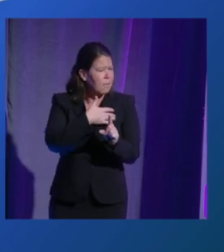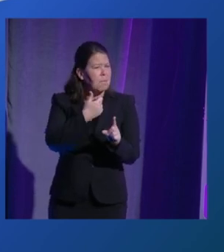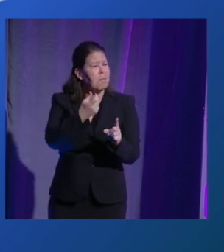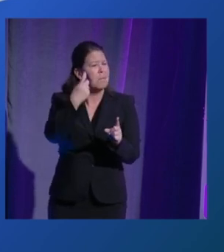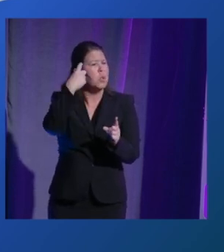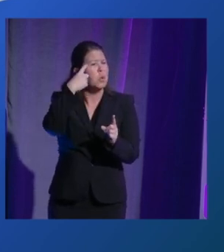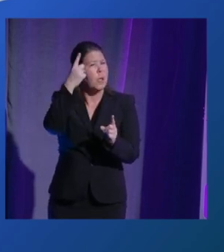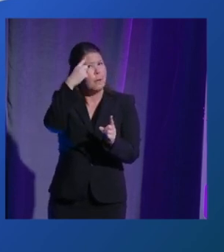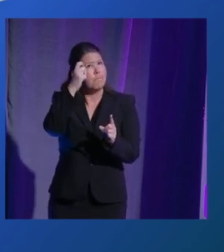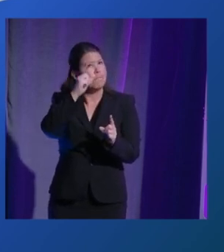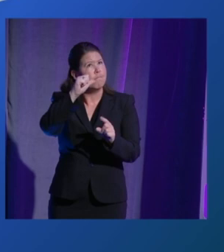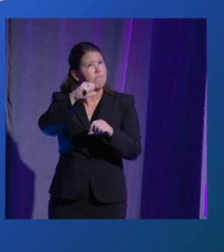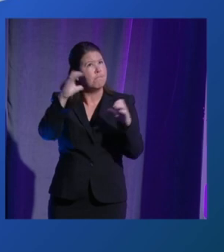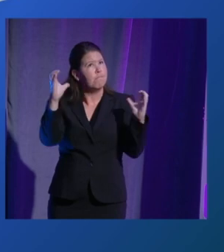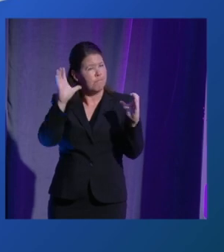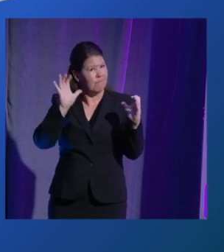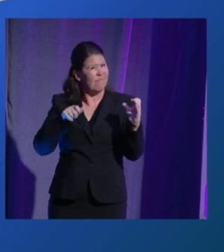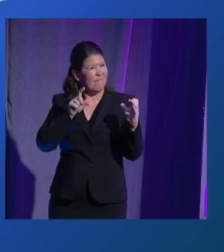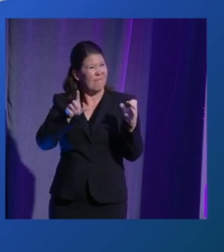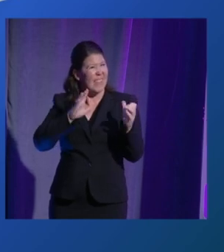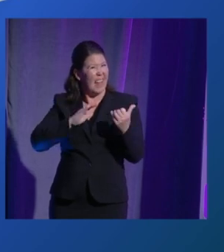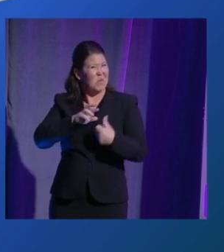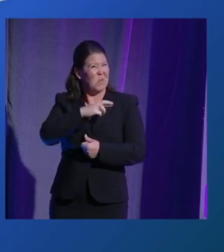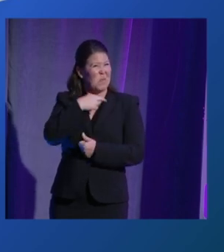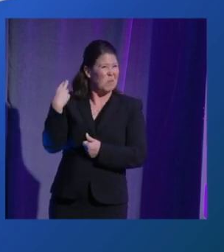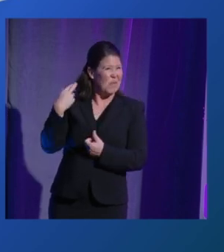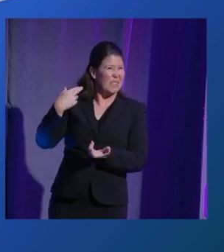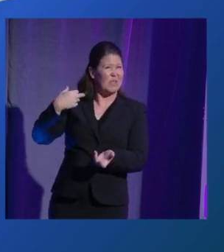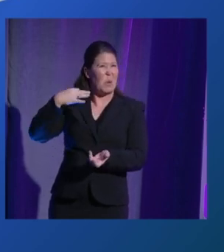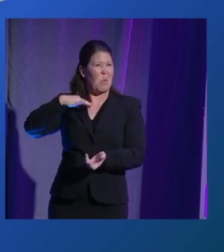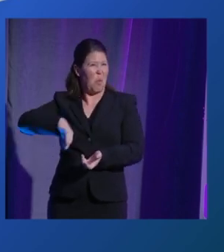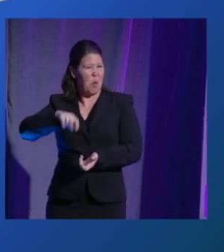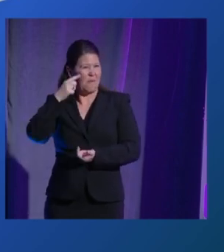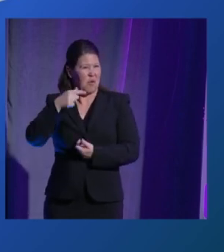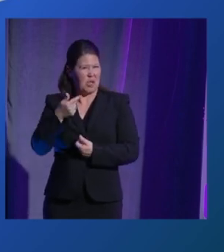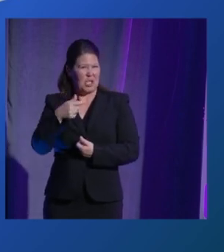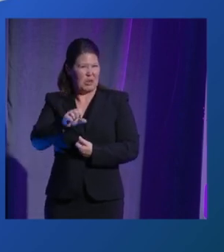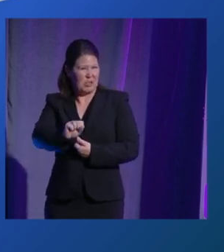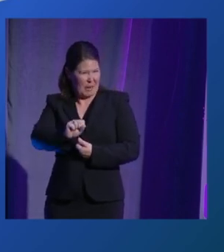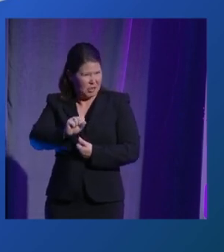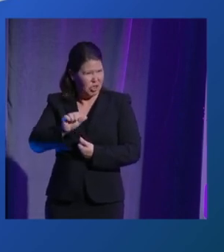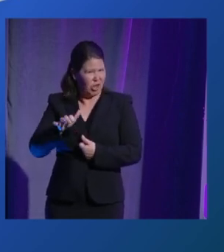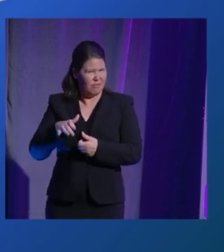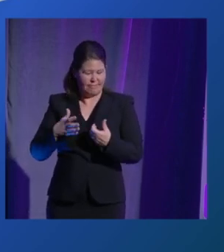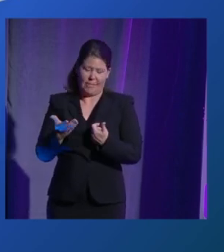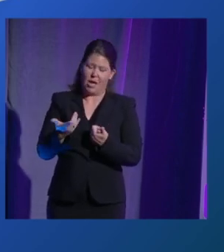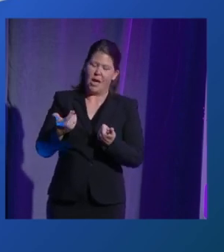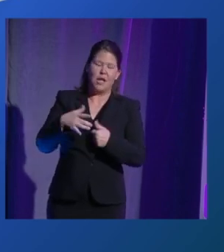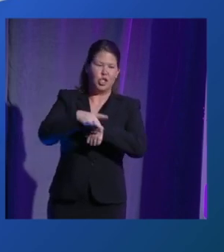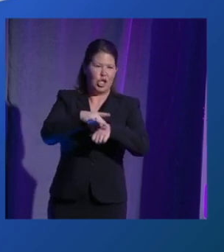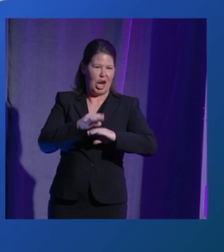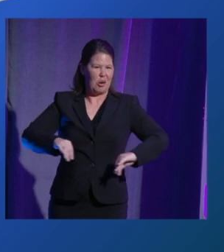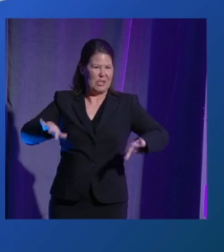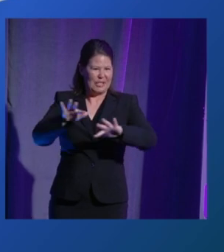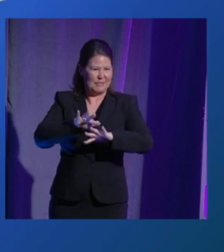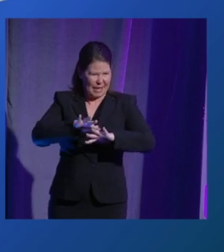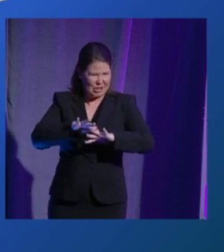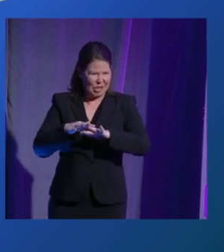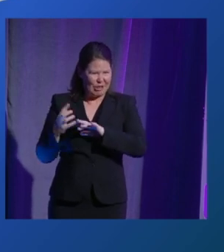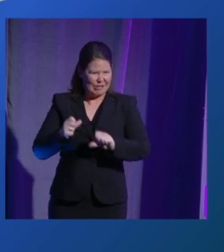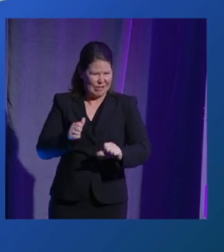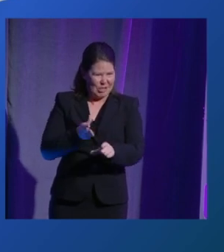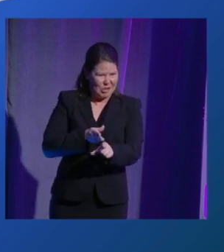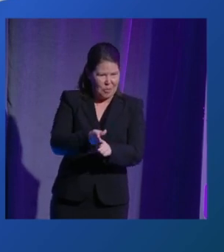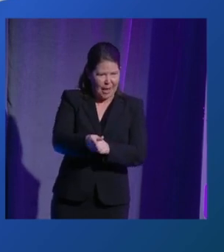be in the geospatial domain okay thank you uh my name is dtin lunga I lead a GEOS special AI